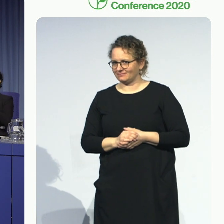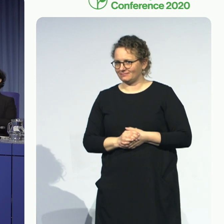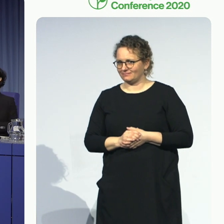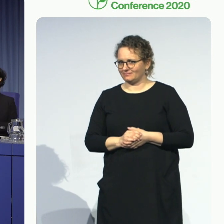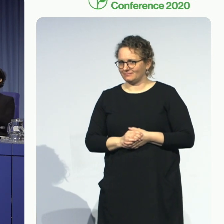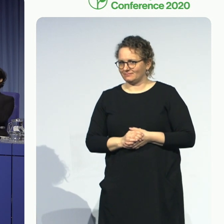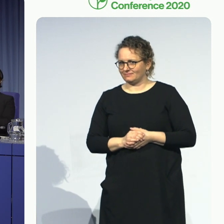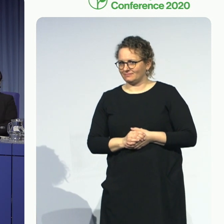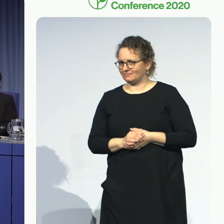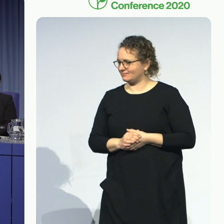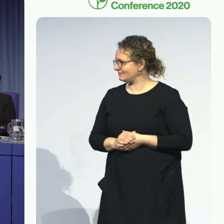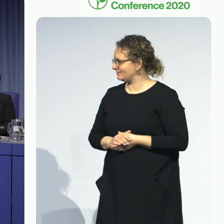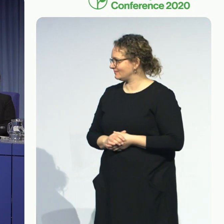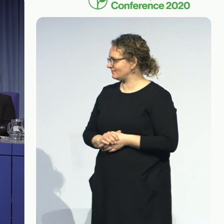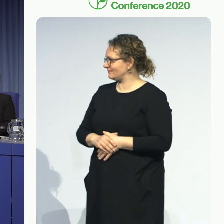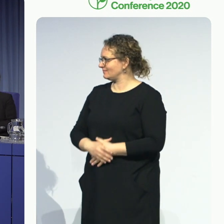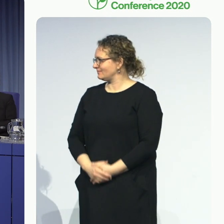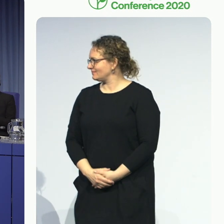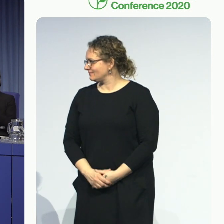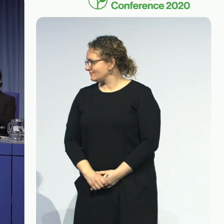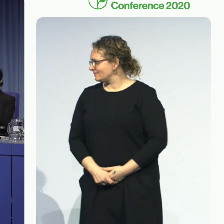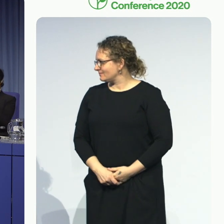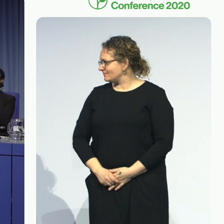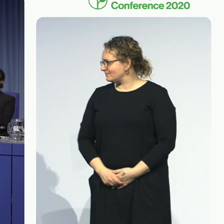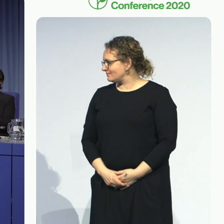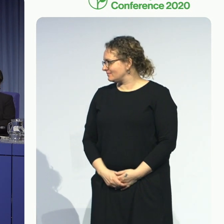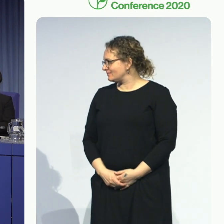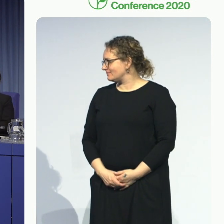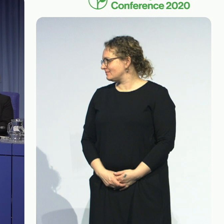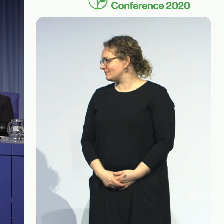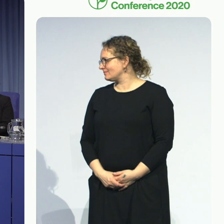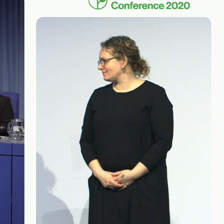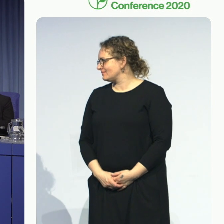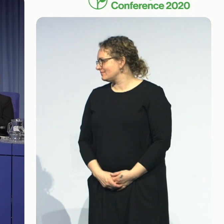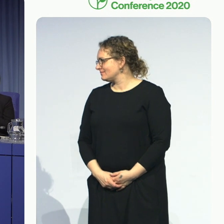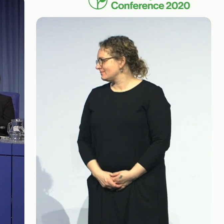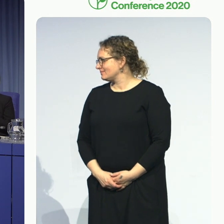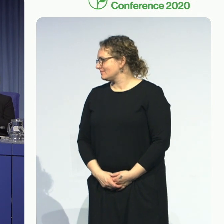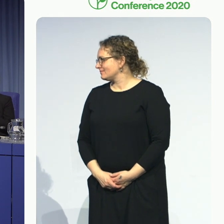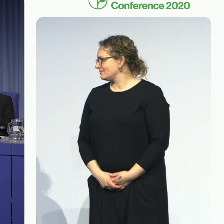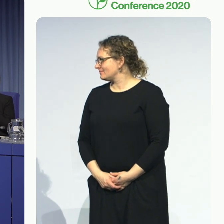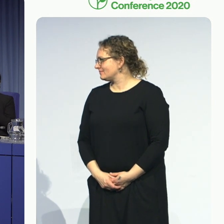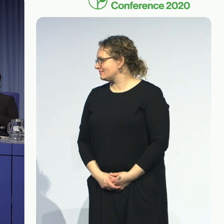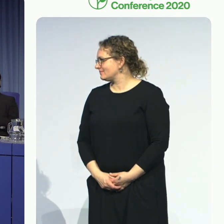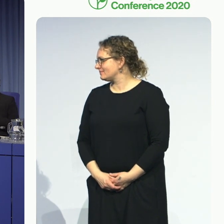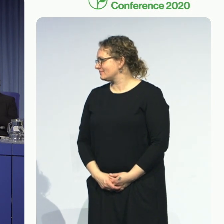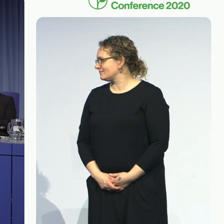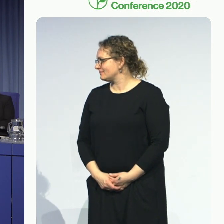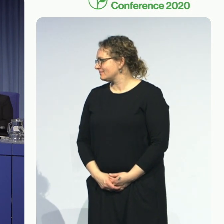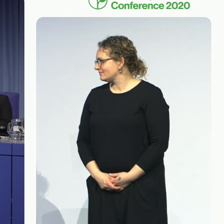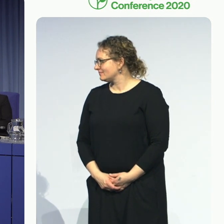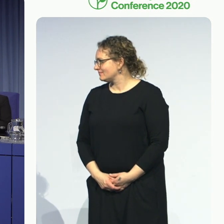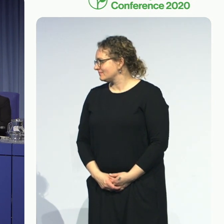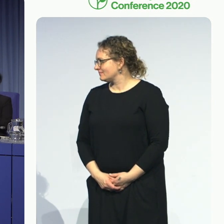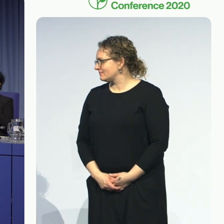inclusion is not the placement. It is the experience, right?